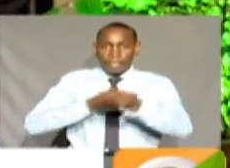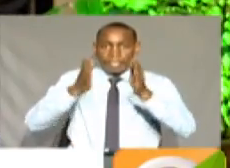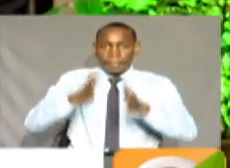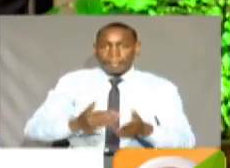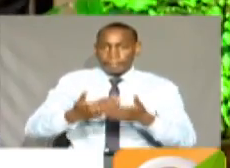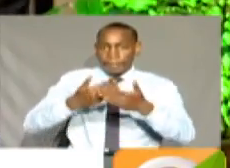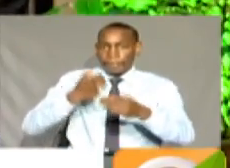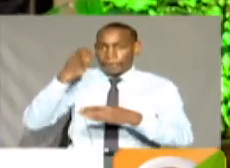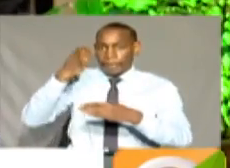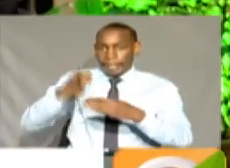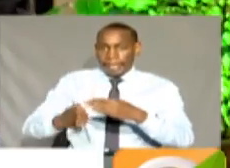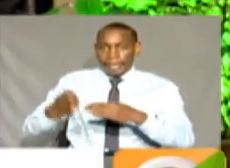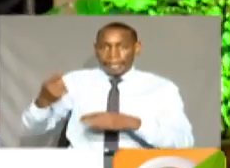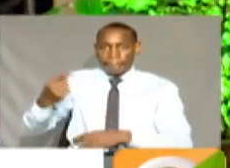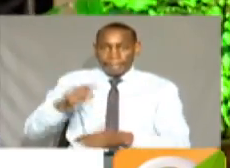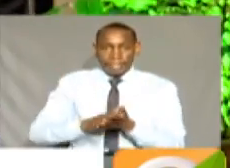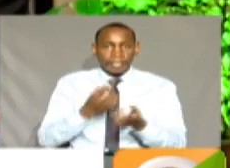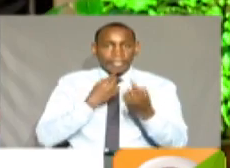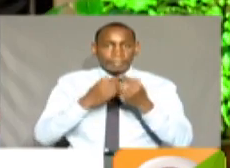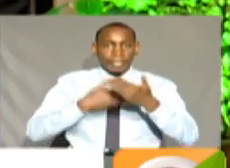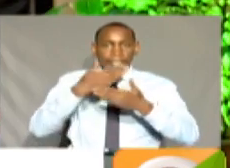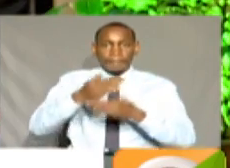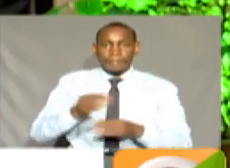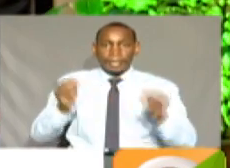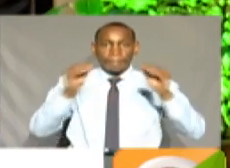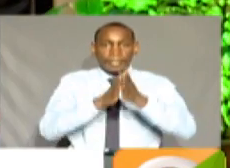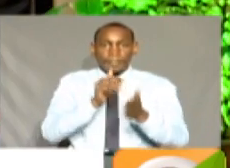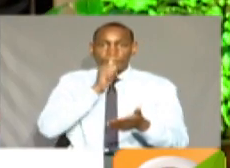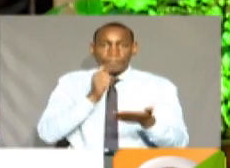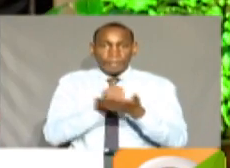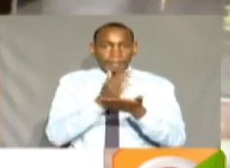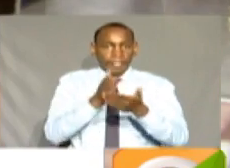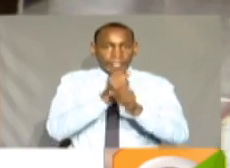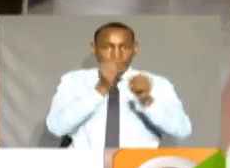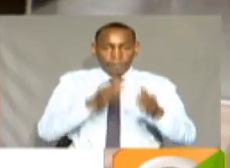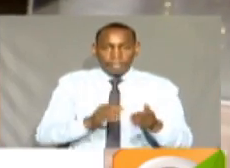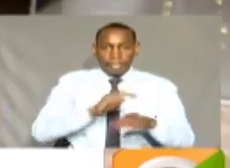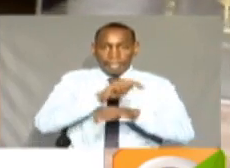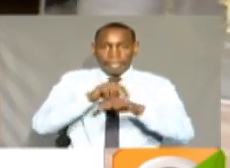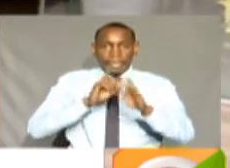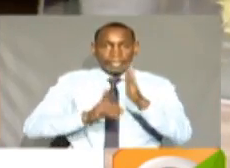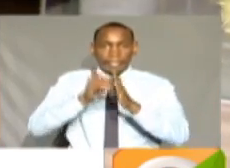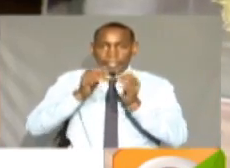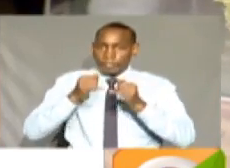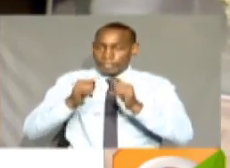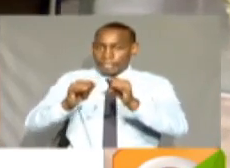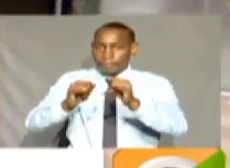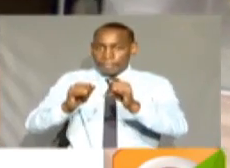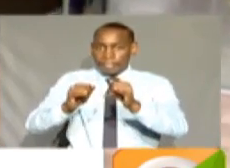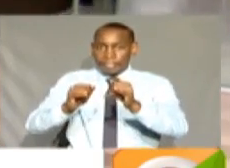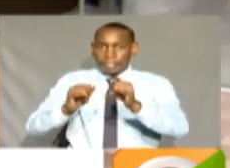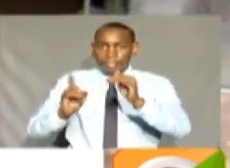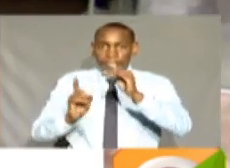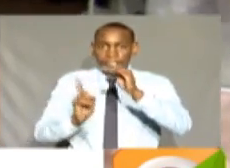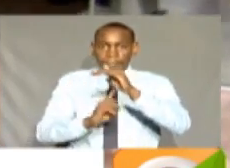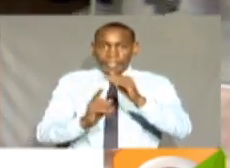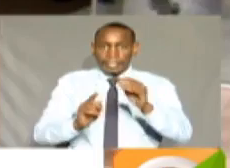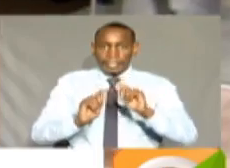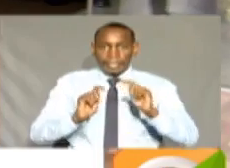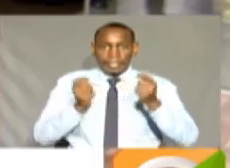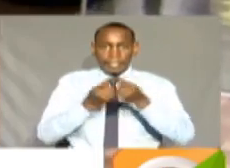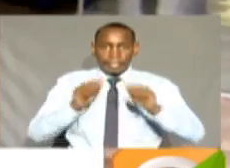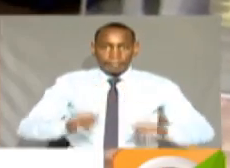end of this month. Speaking after a meeting with private sector players in the country, National Development Implementation Cabinet Team